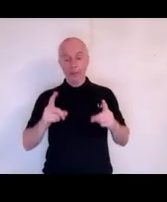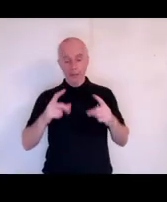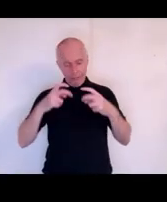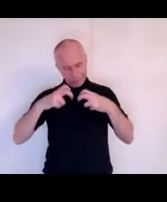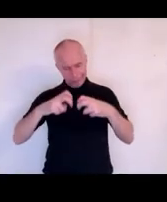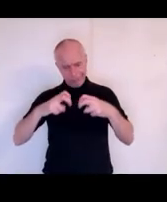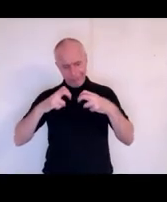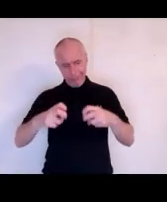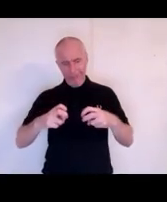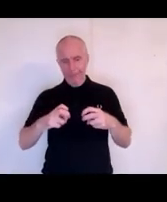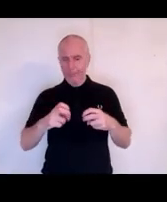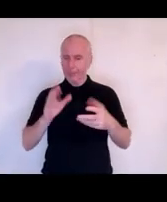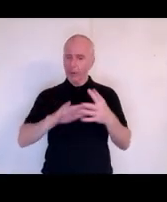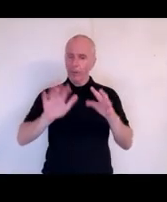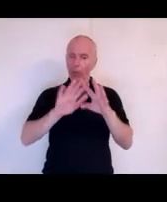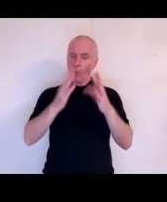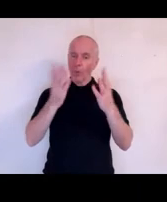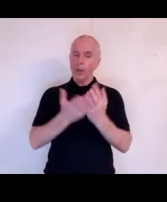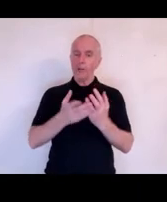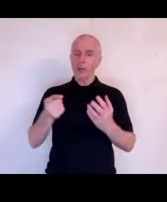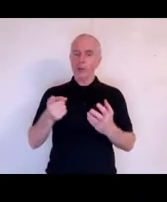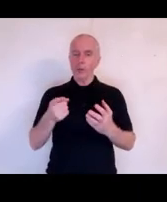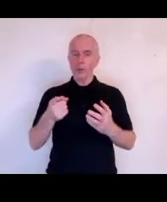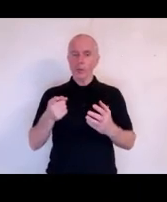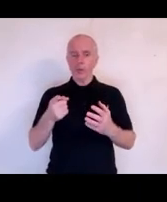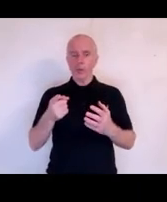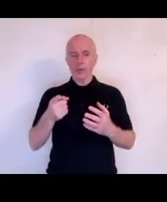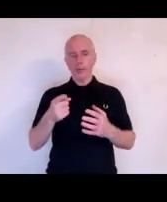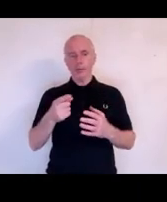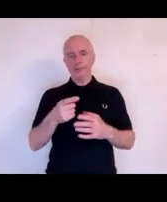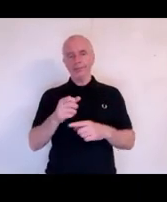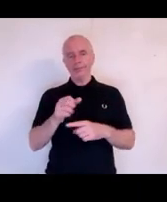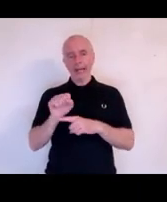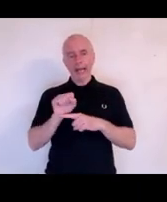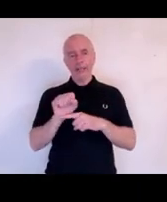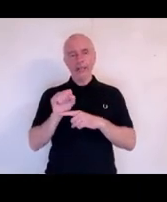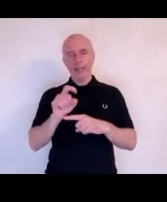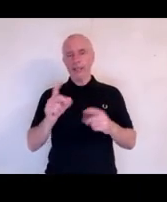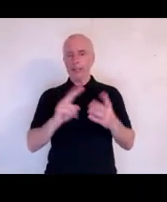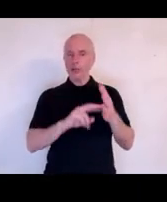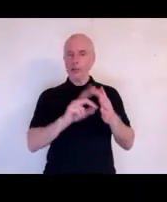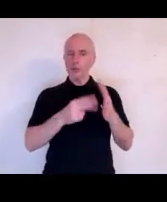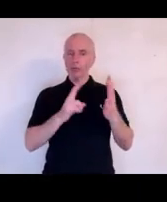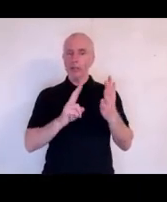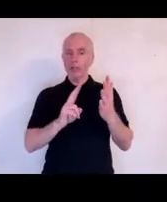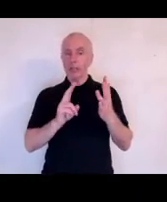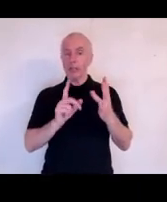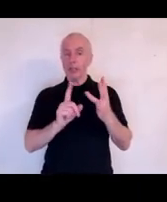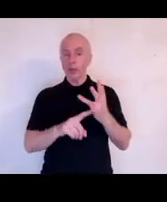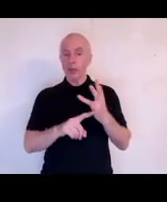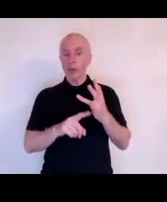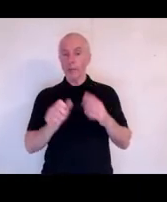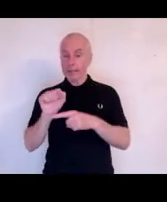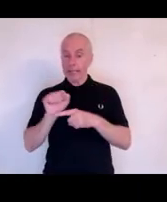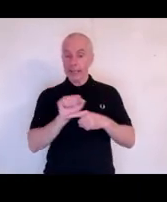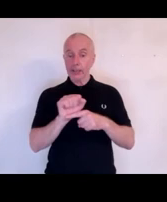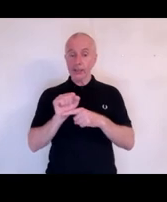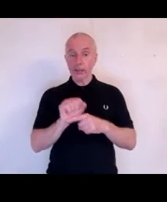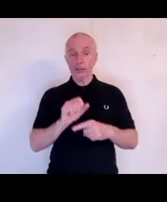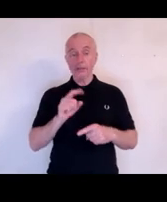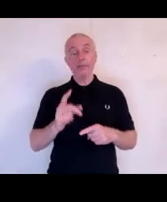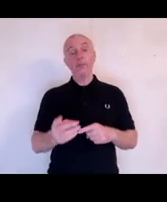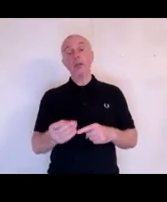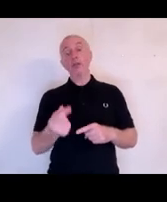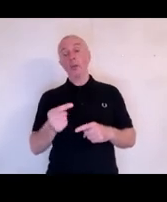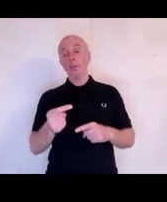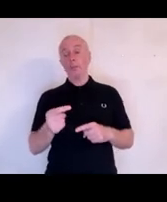neutrino detectors to detect the operation of reactors. Now, this becomes interesting, as you may have seen in the news. There are countries around